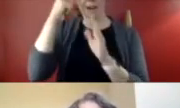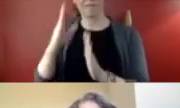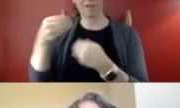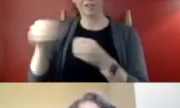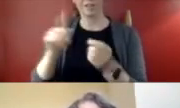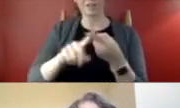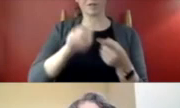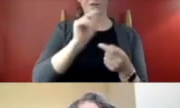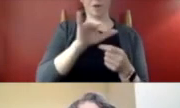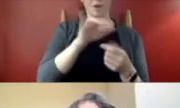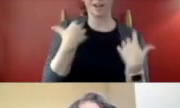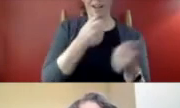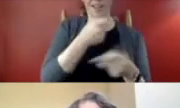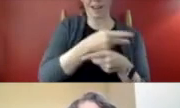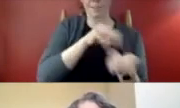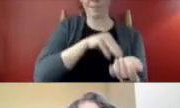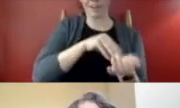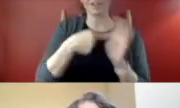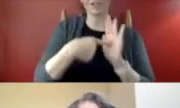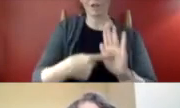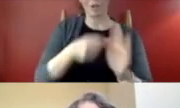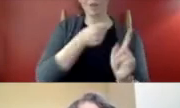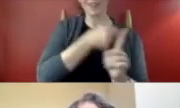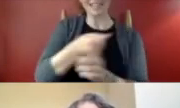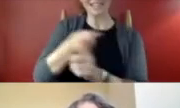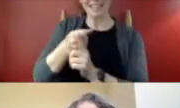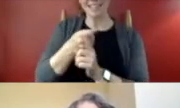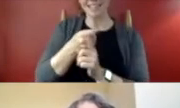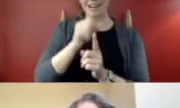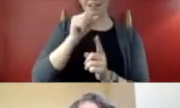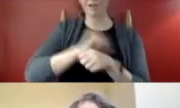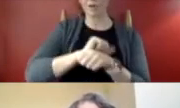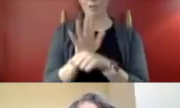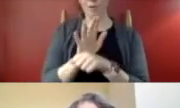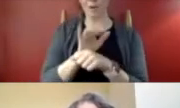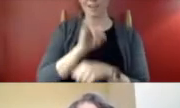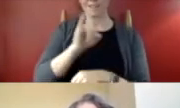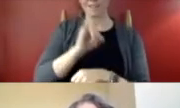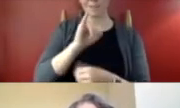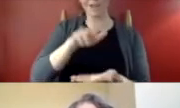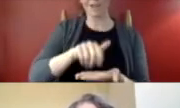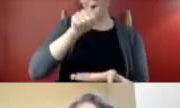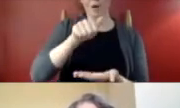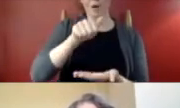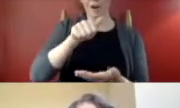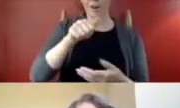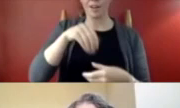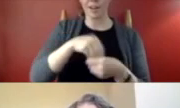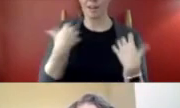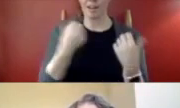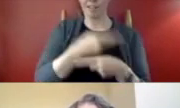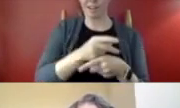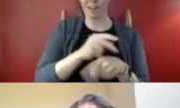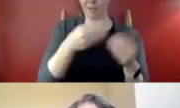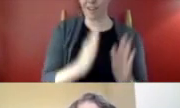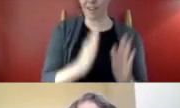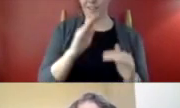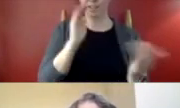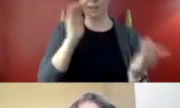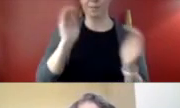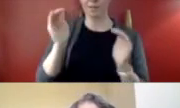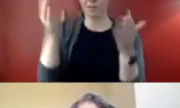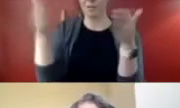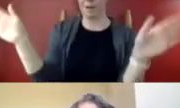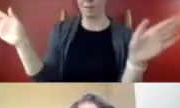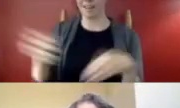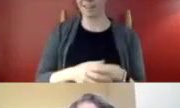healthcare providers, showed that the incidence of coronavirus infection was lower in healthcare providers than in the general public, probably due to